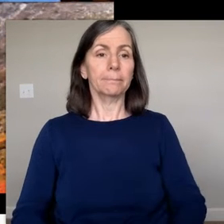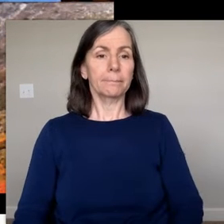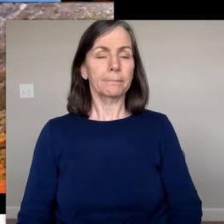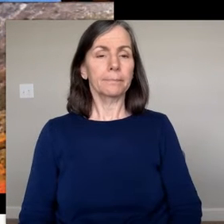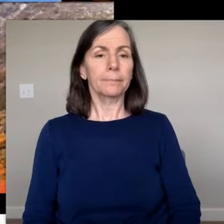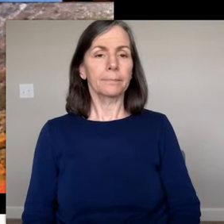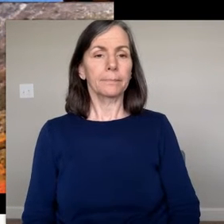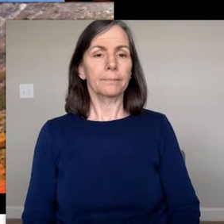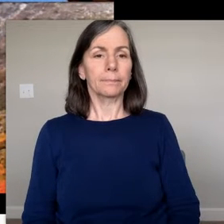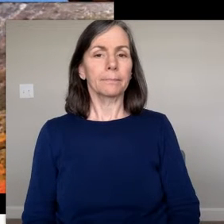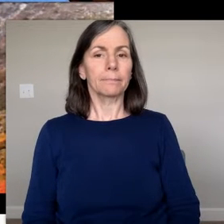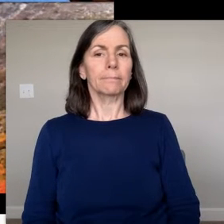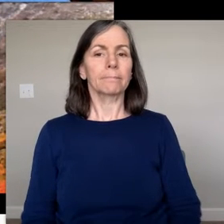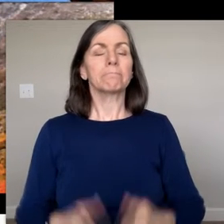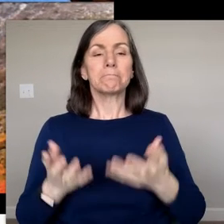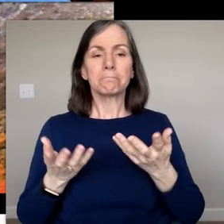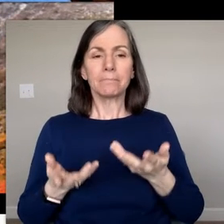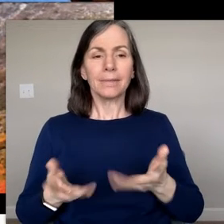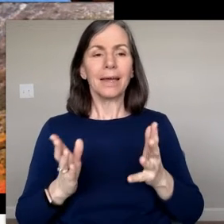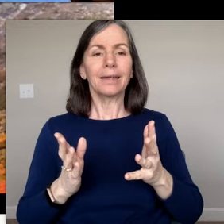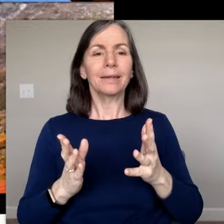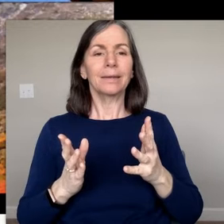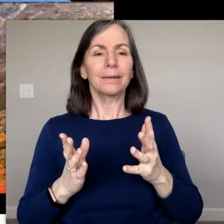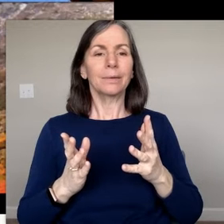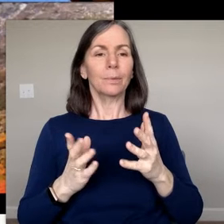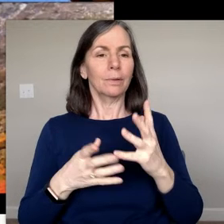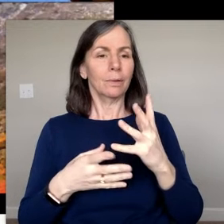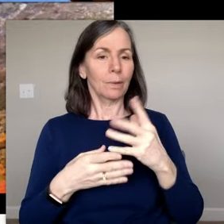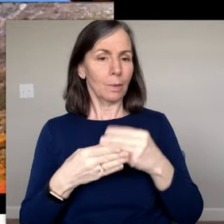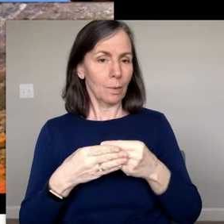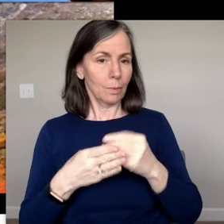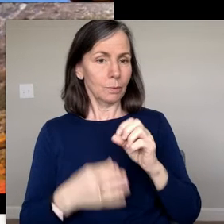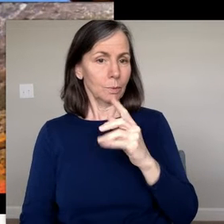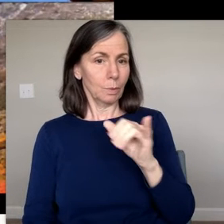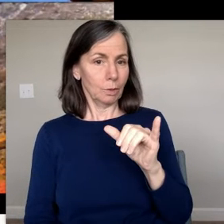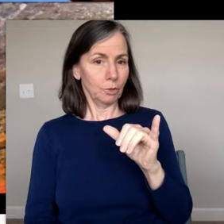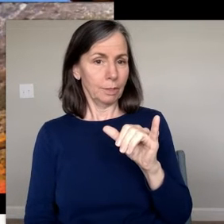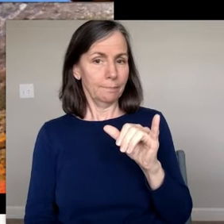I already did that, so I'm going to close Schoology.